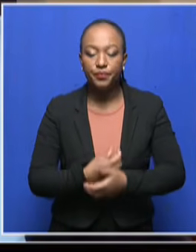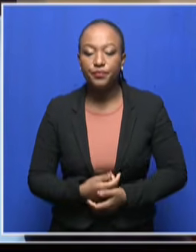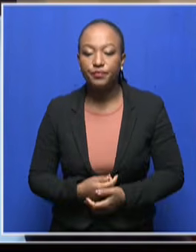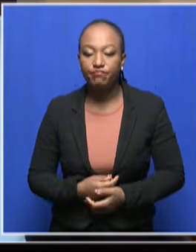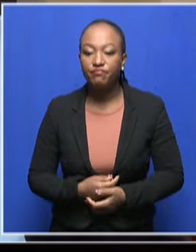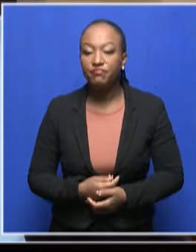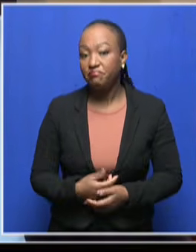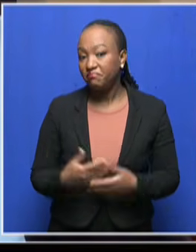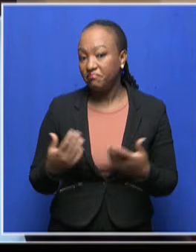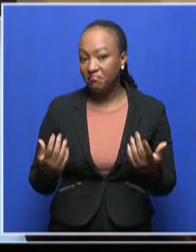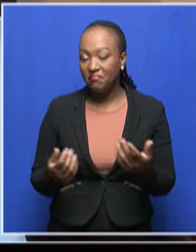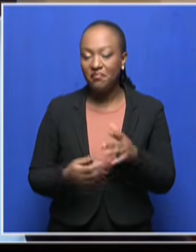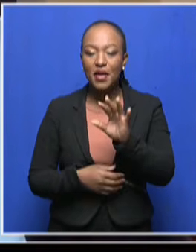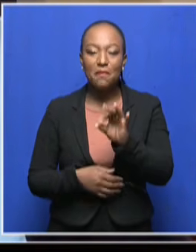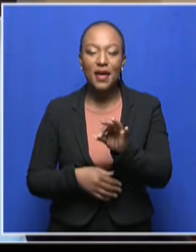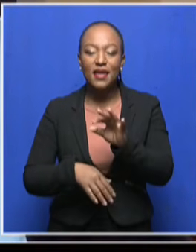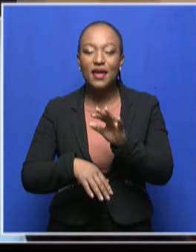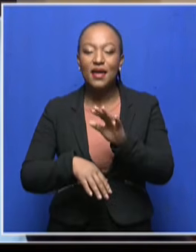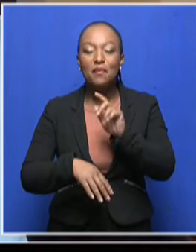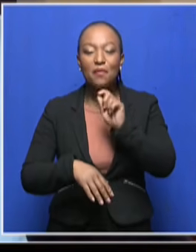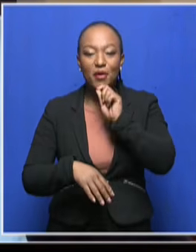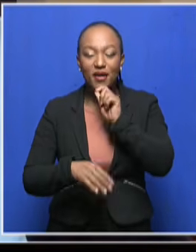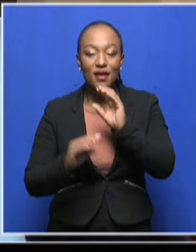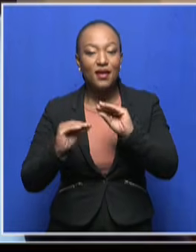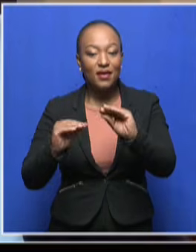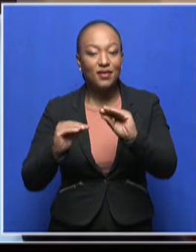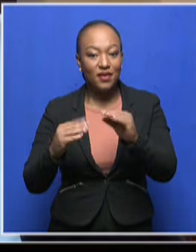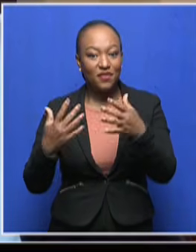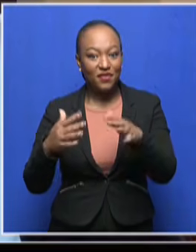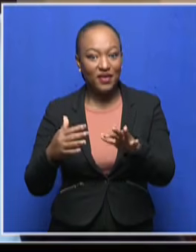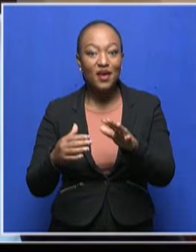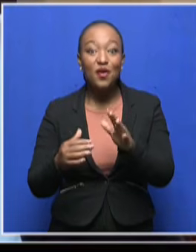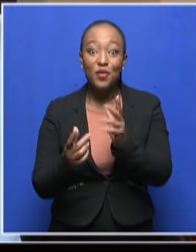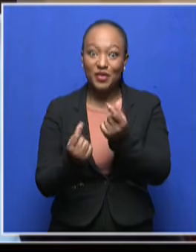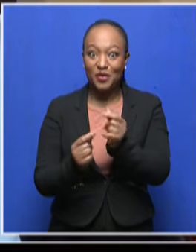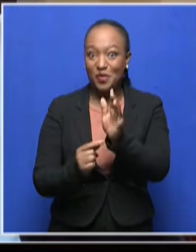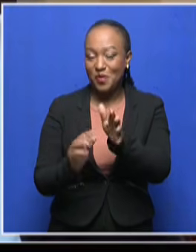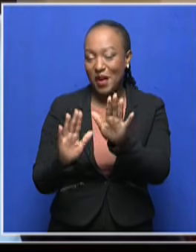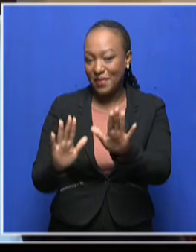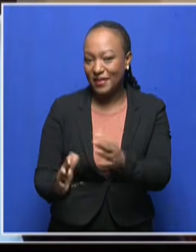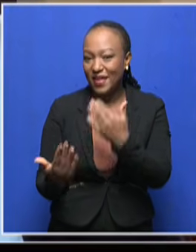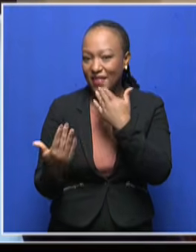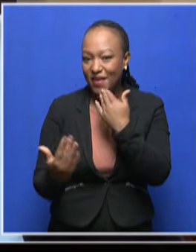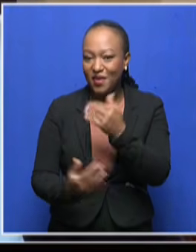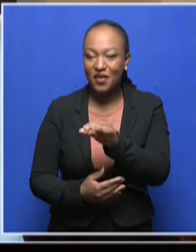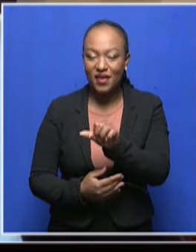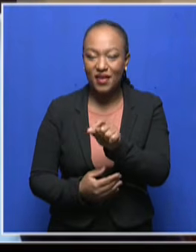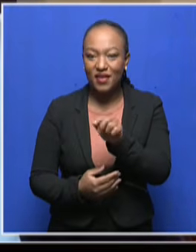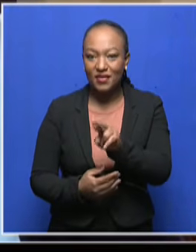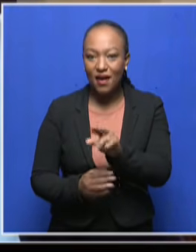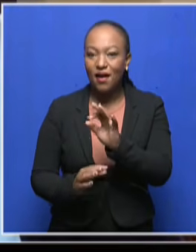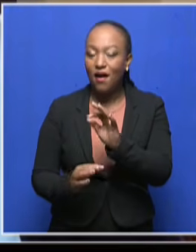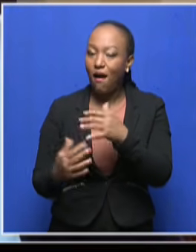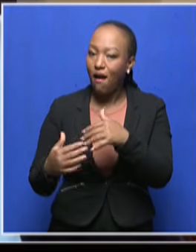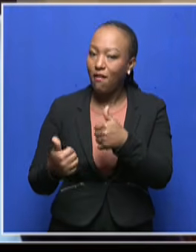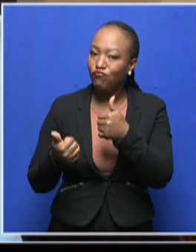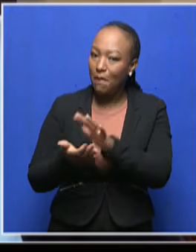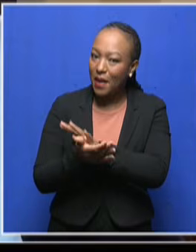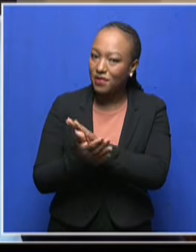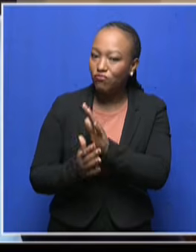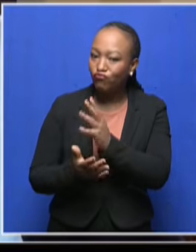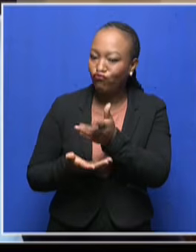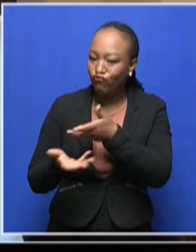Okay, that's our Monday morning education lesson for the week. Come on, guys, let's do this. It's amazing. Thank you, Esther. What a pleasure speaking to you. So nice